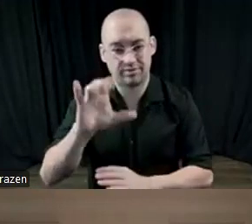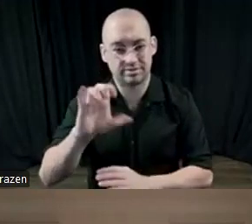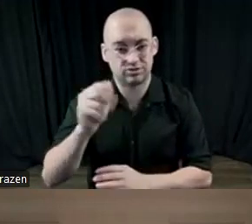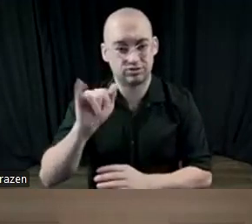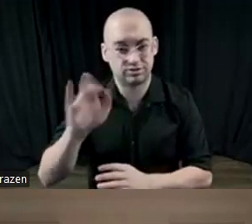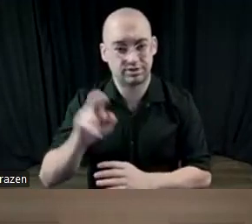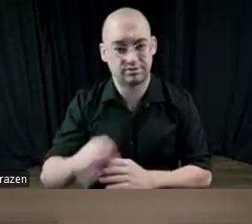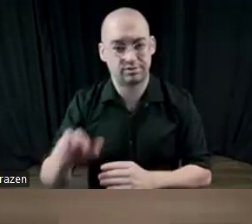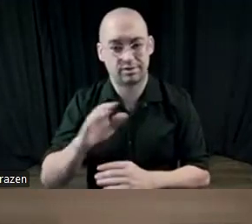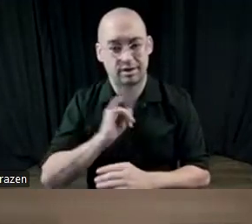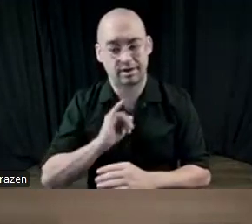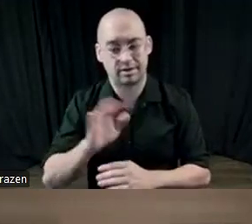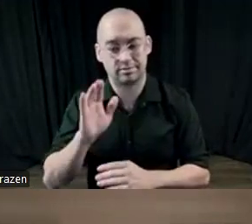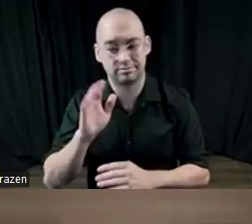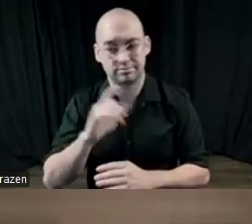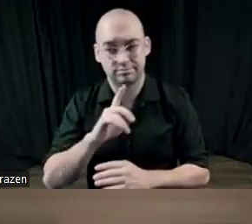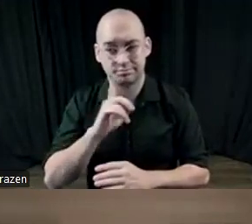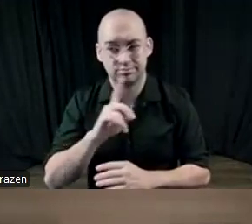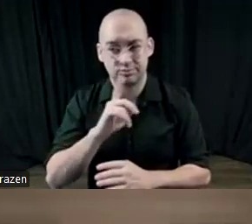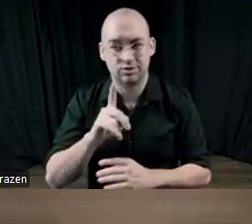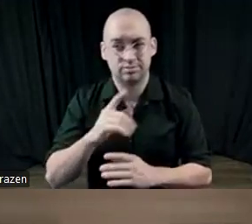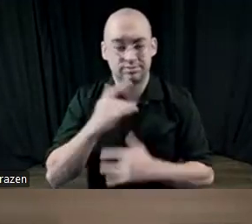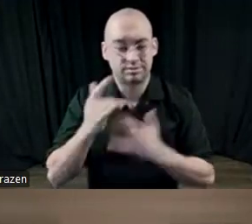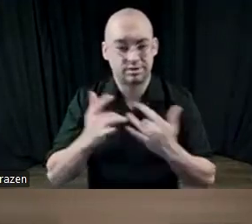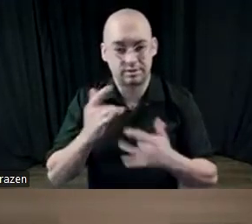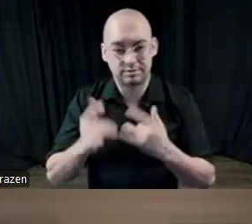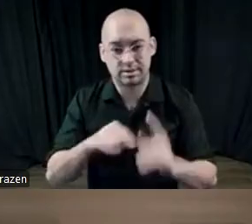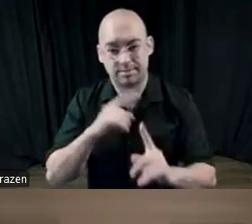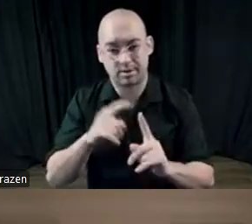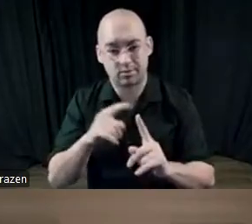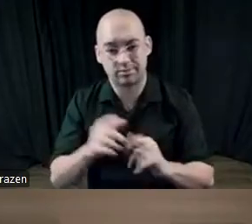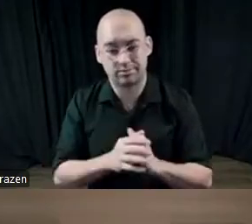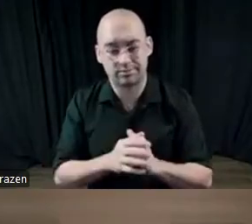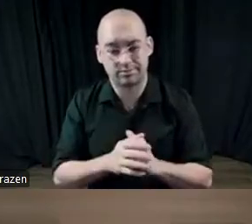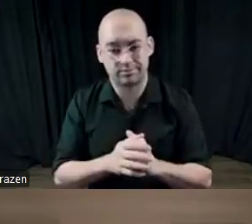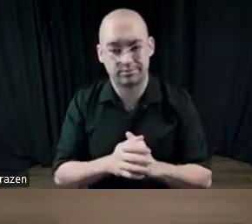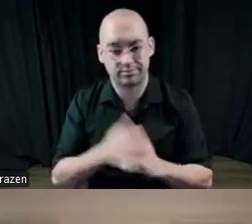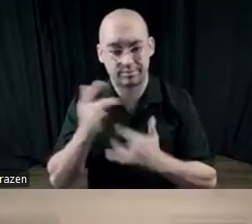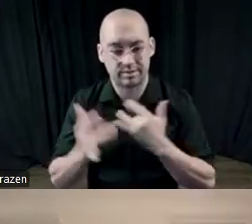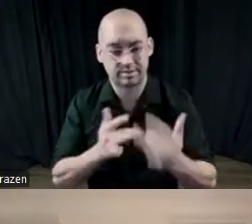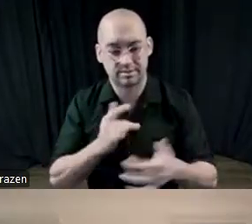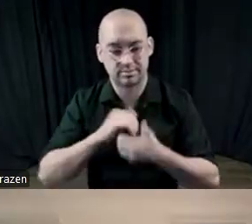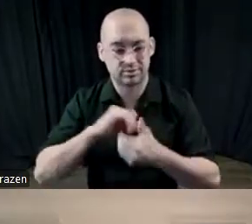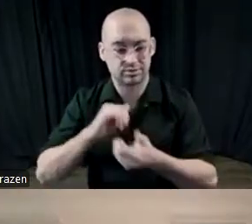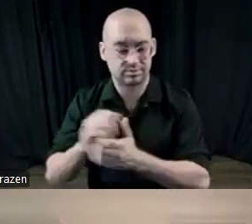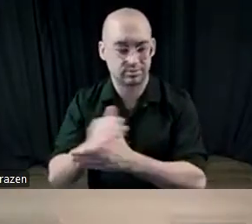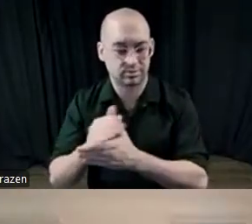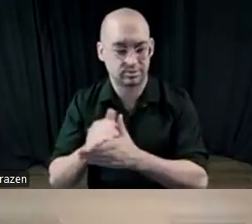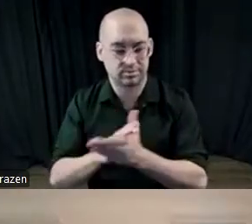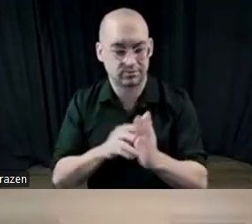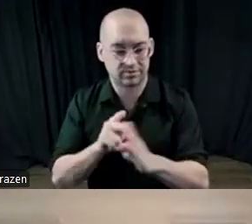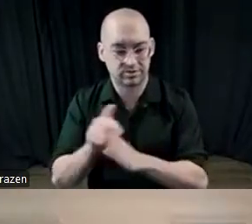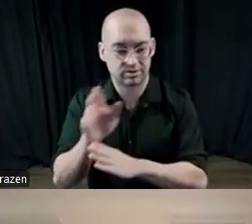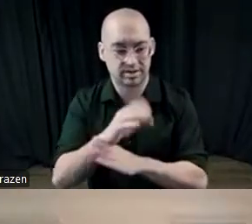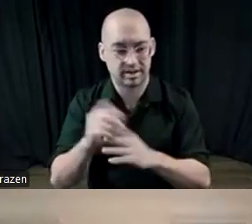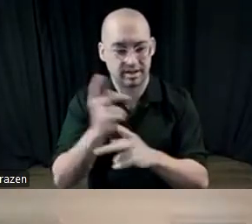which I'm also incredibly excited about. I think having that partnership between a professional and a caregiver or